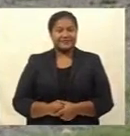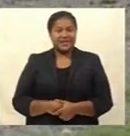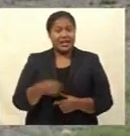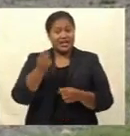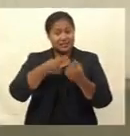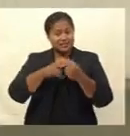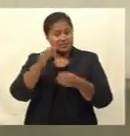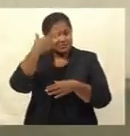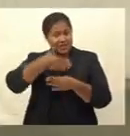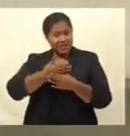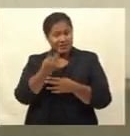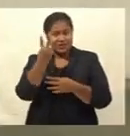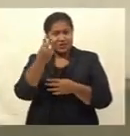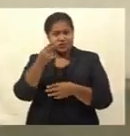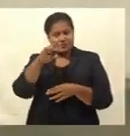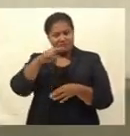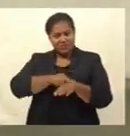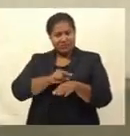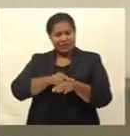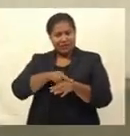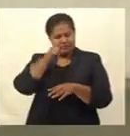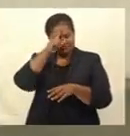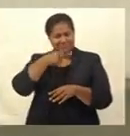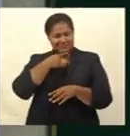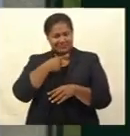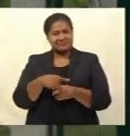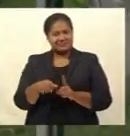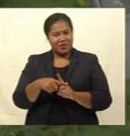In the news tonight, 2 doctors positive for COVID-19.